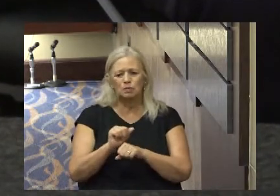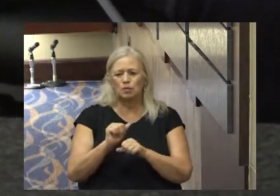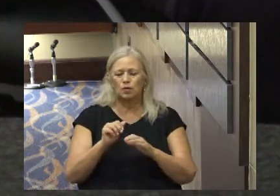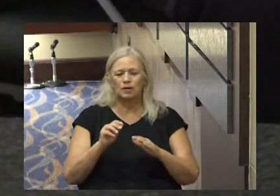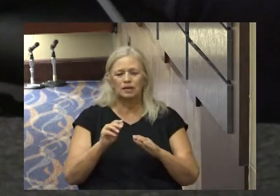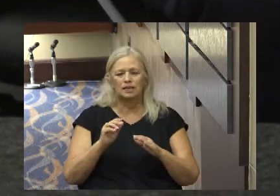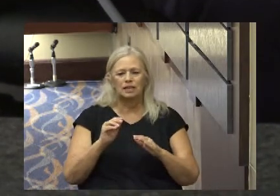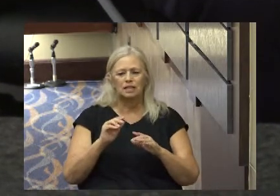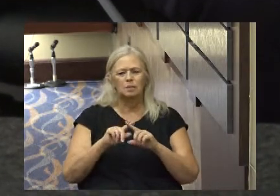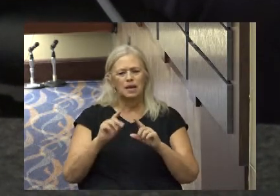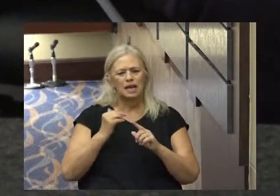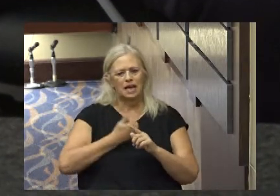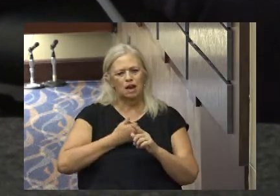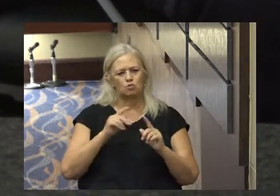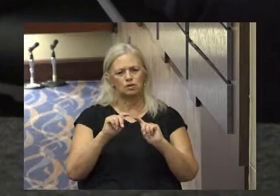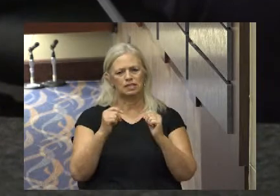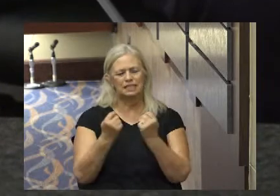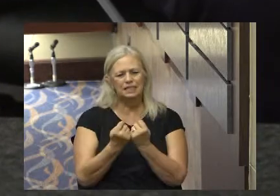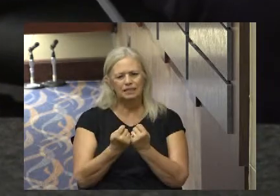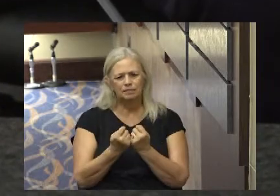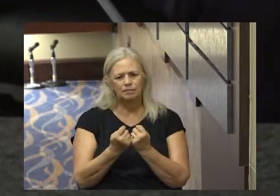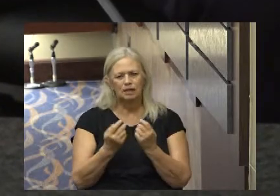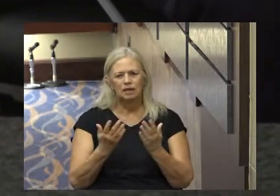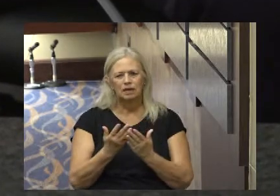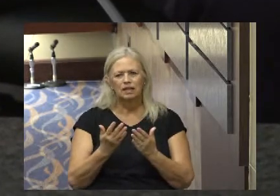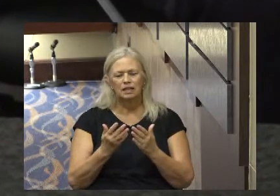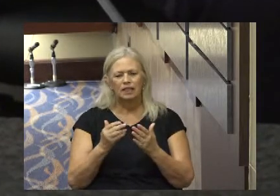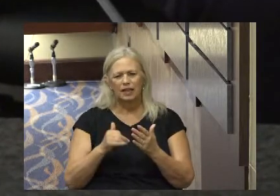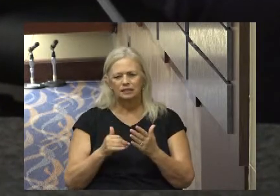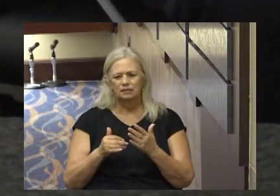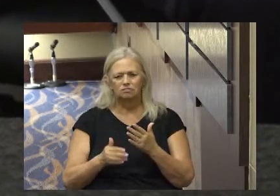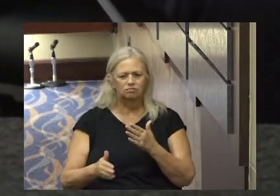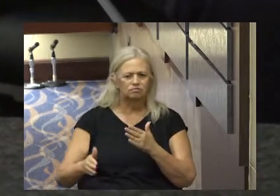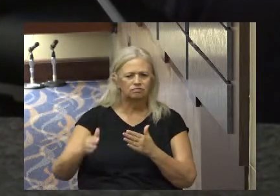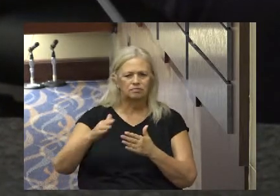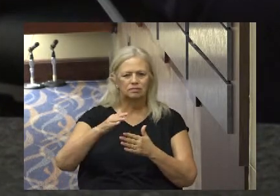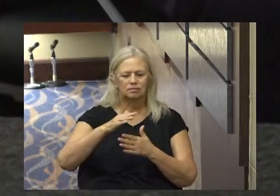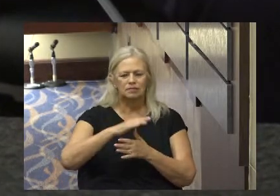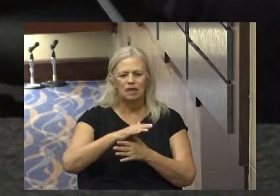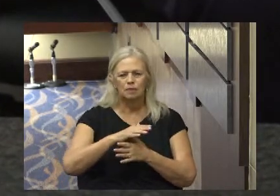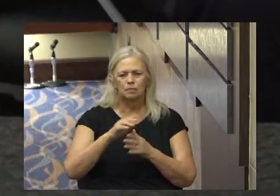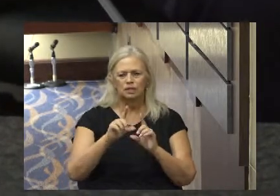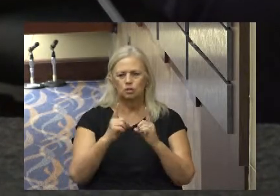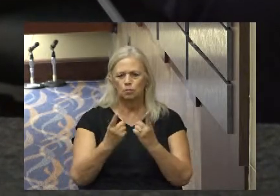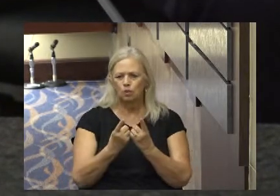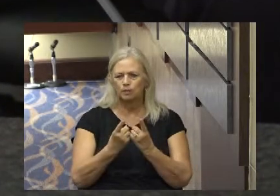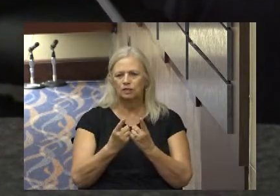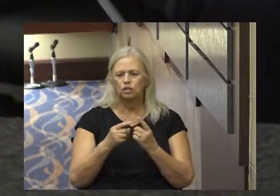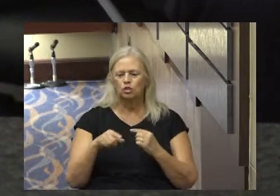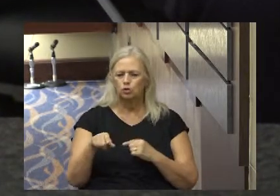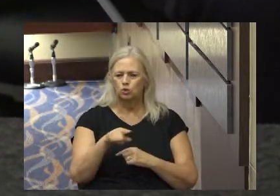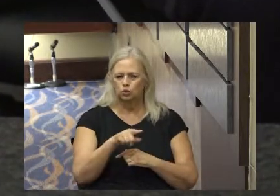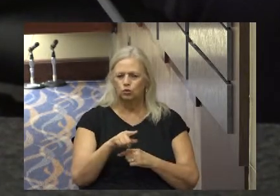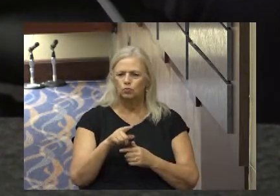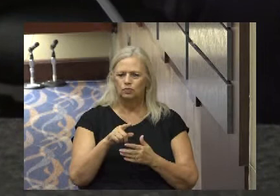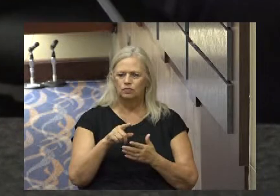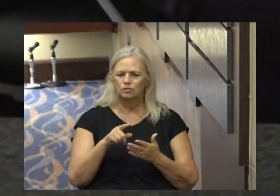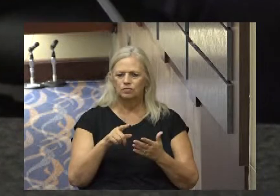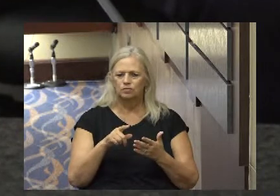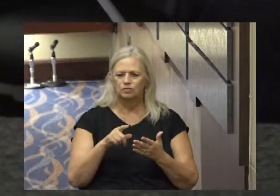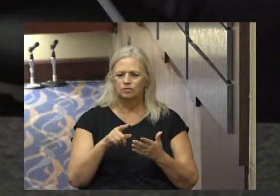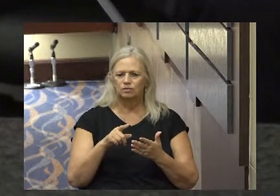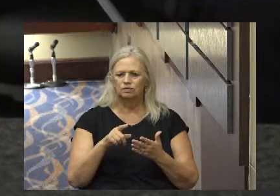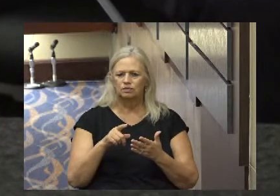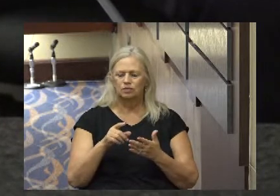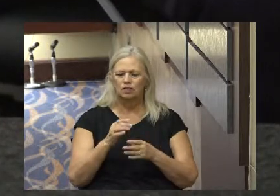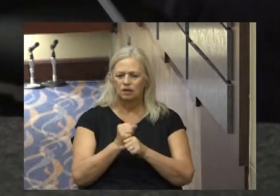our teams are, the heads of the department, you compiled a great